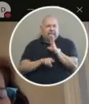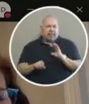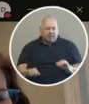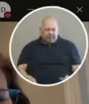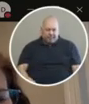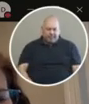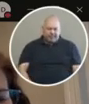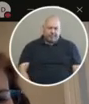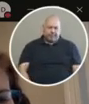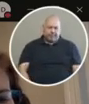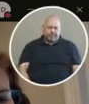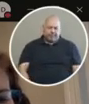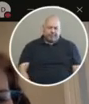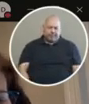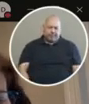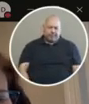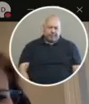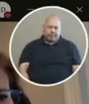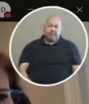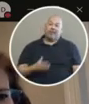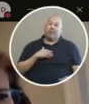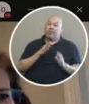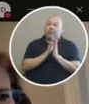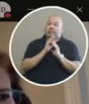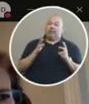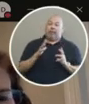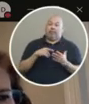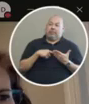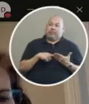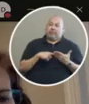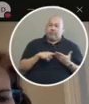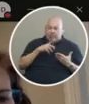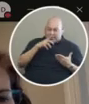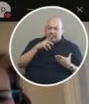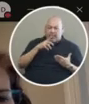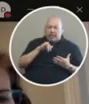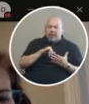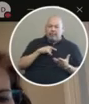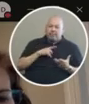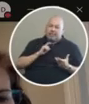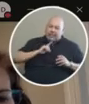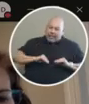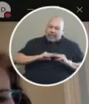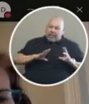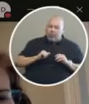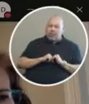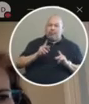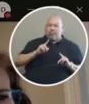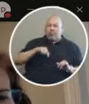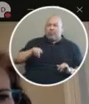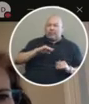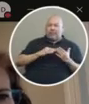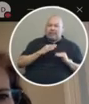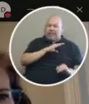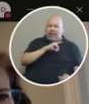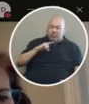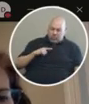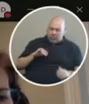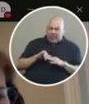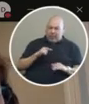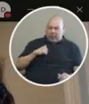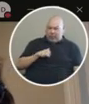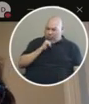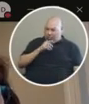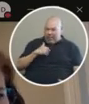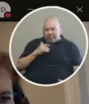to that there's a lot of discussion on the streets, but just to be clear with the public and with the council, we will